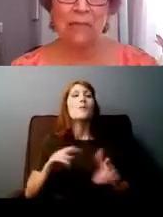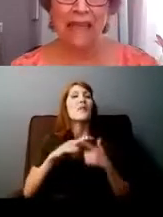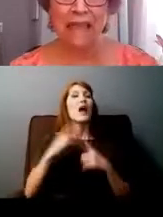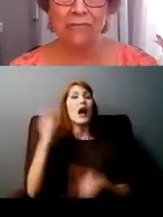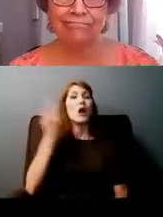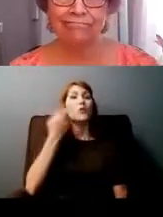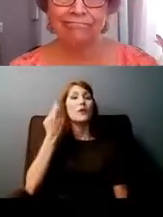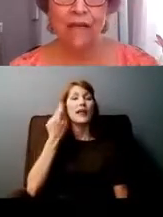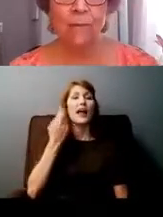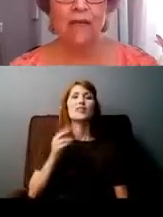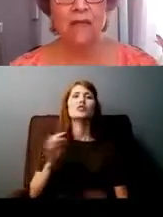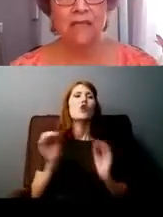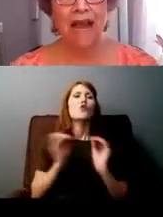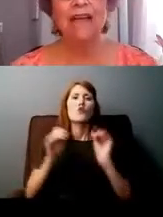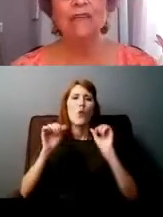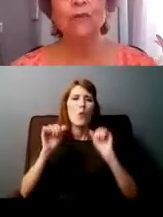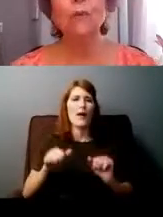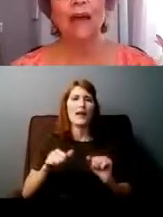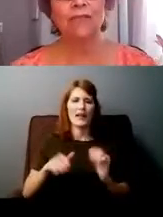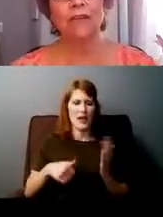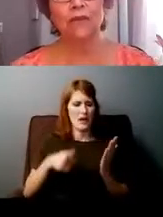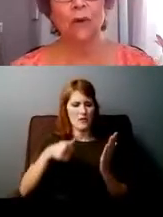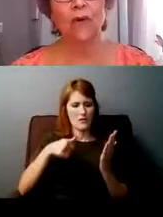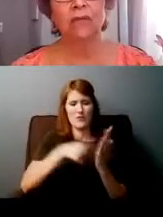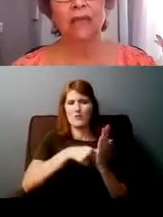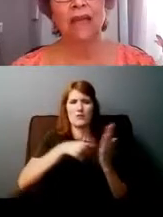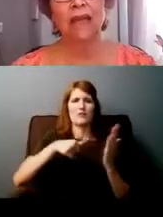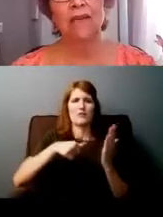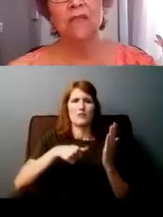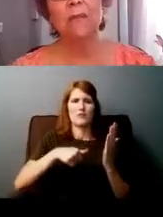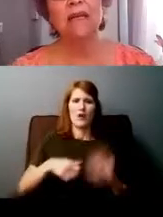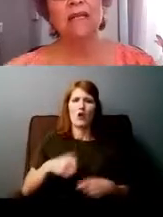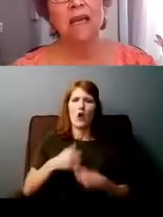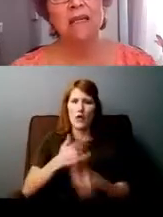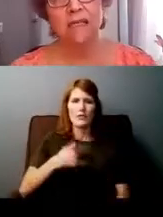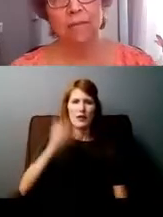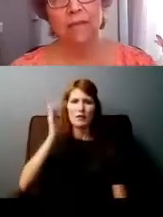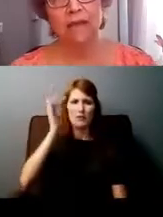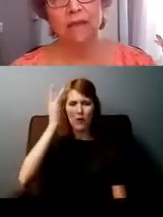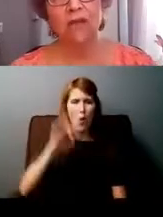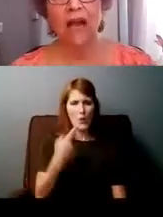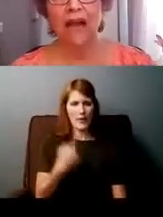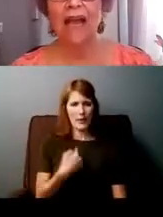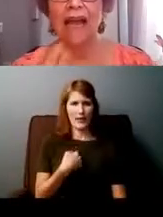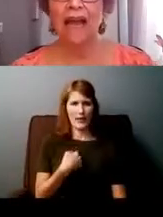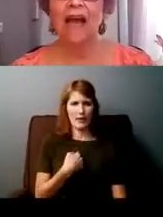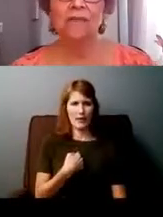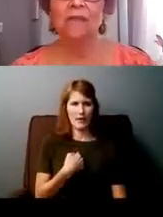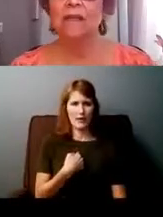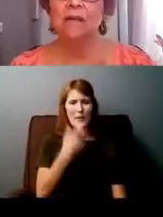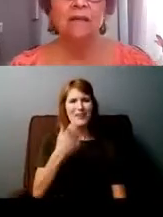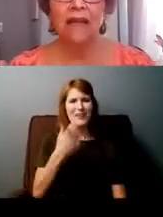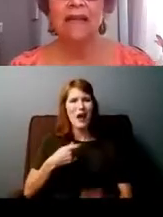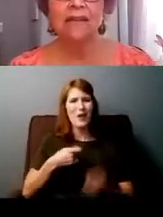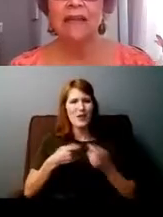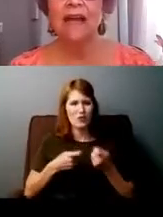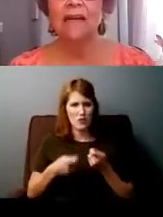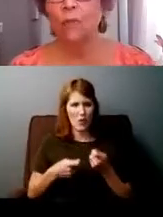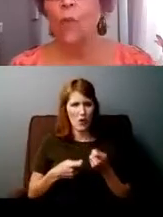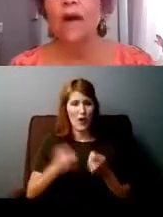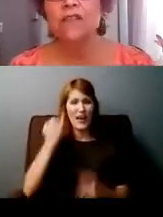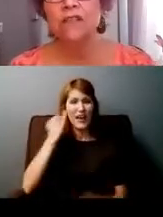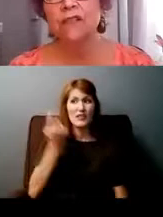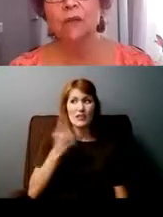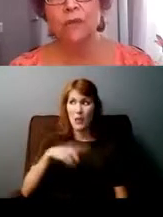except me, because I do control. And if somebody says something, I have anything